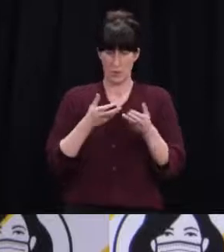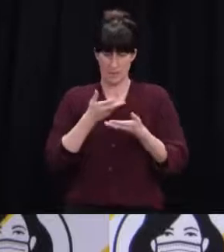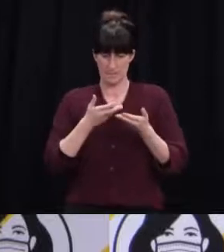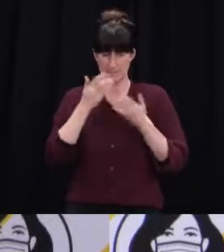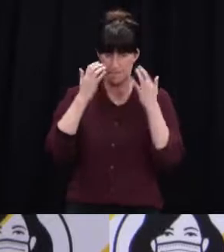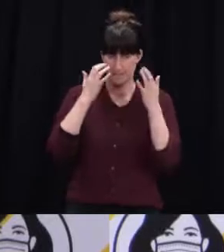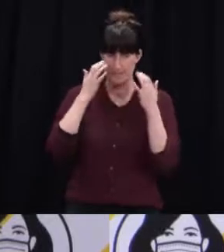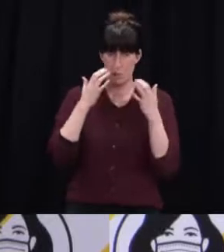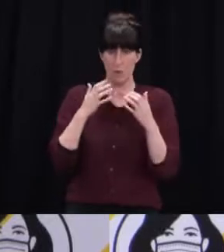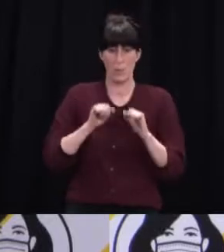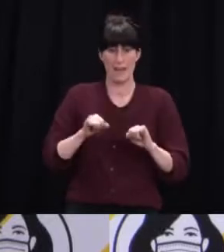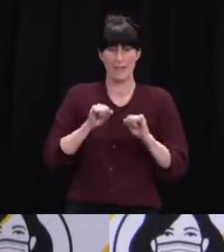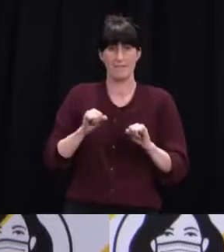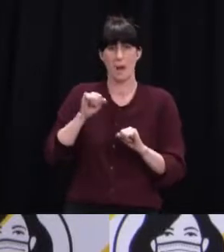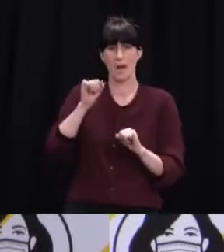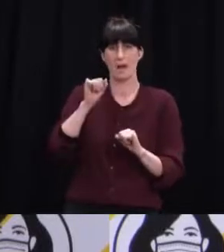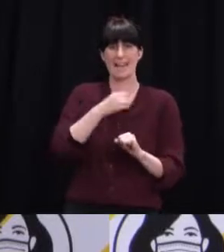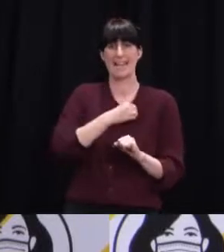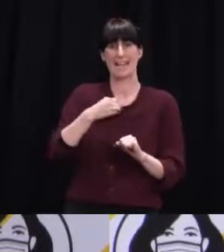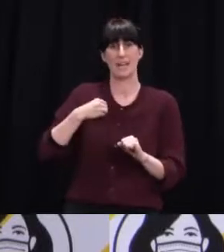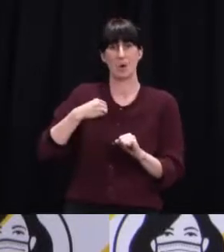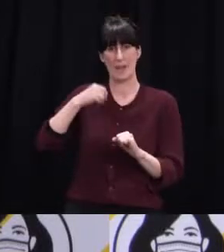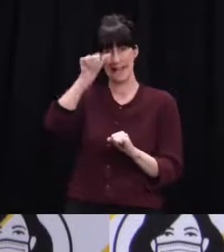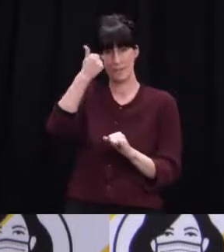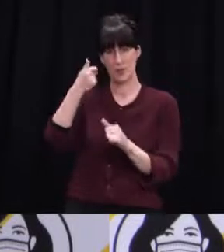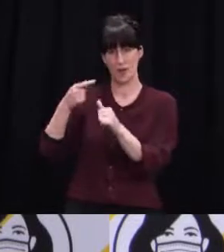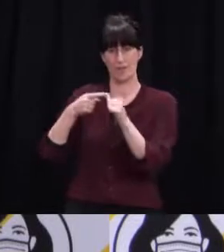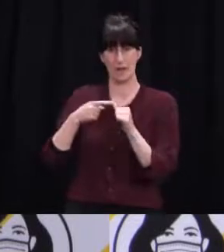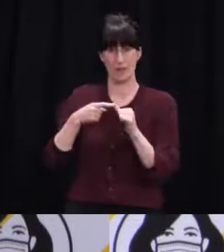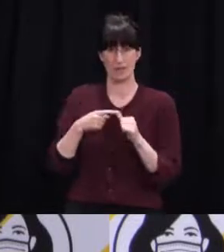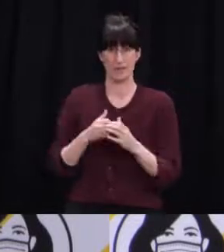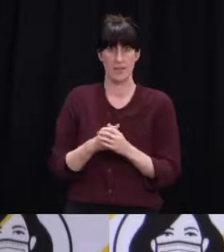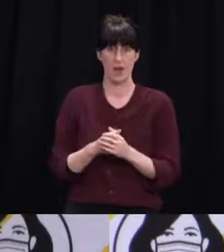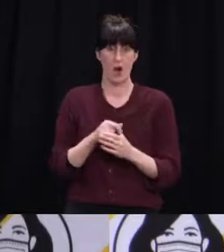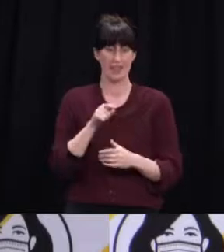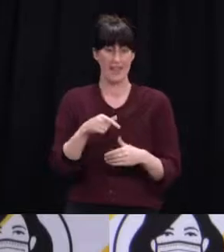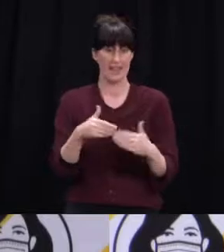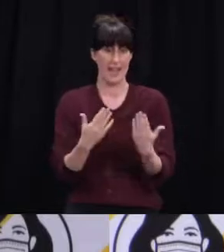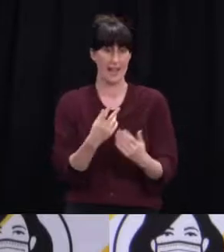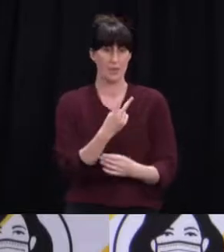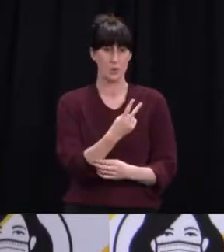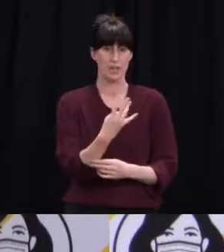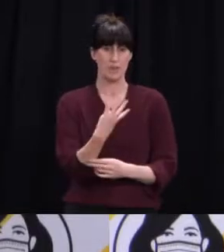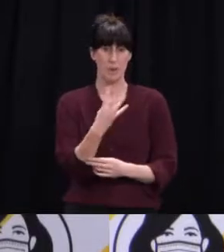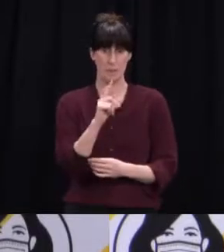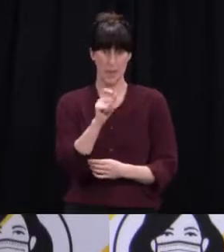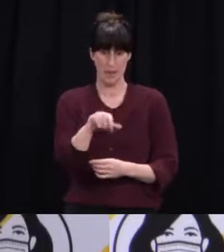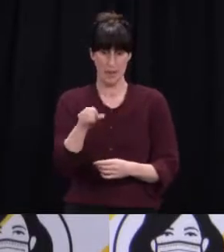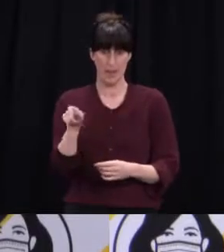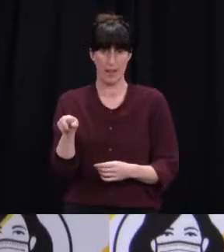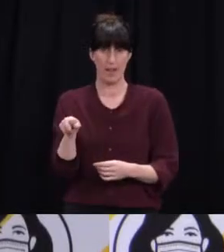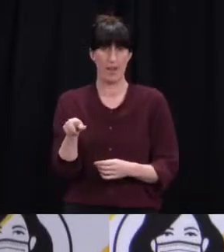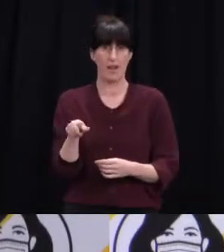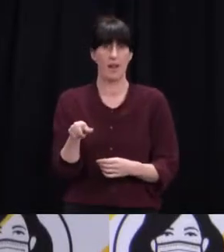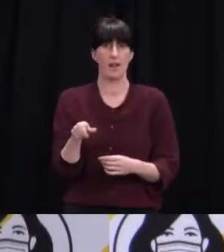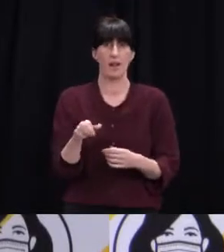not have had the Indeed, vaccine? these were all the issues that were being canvassed, including with expert clinical input. So on that